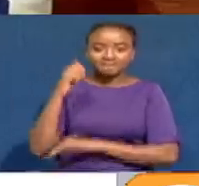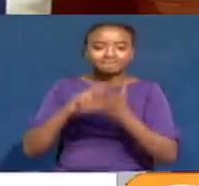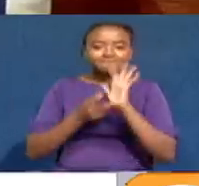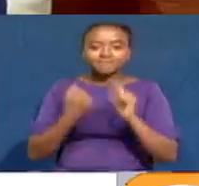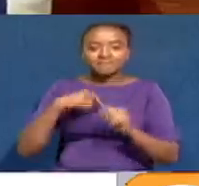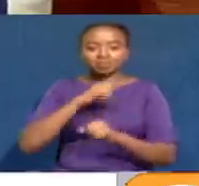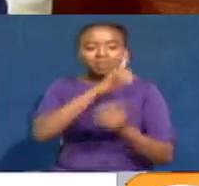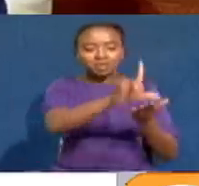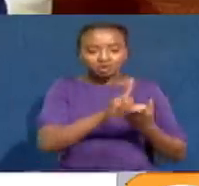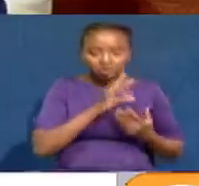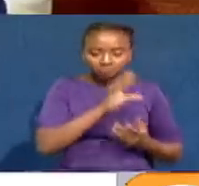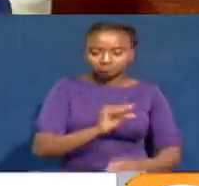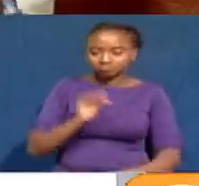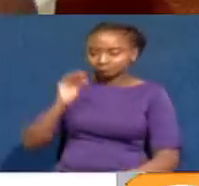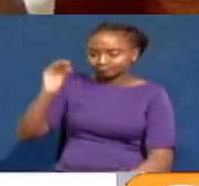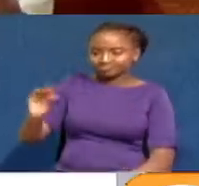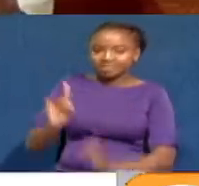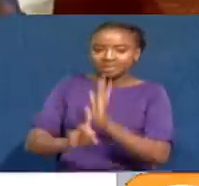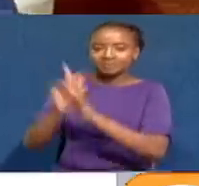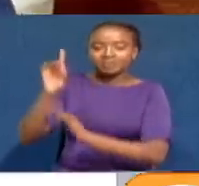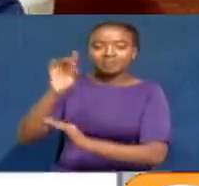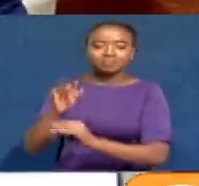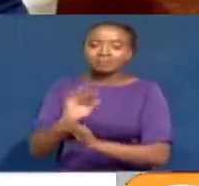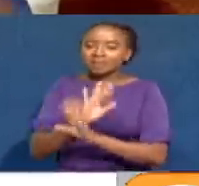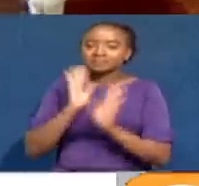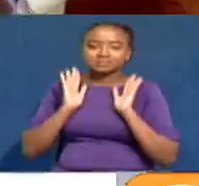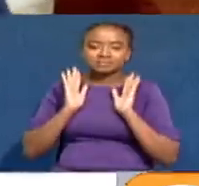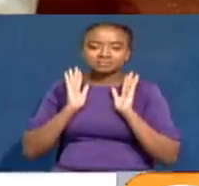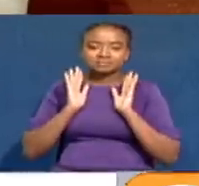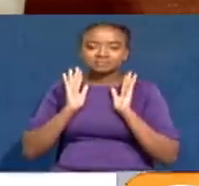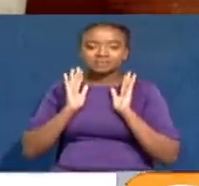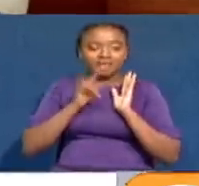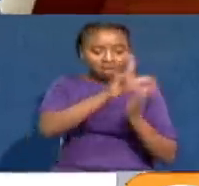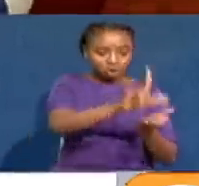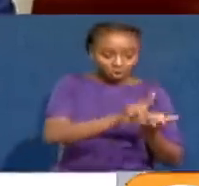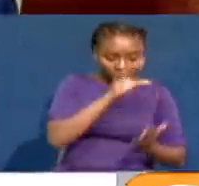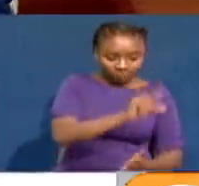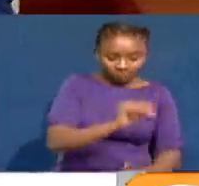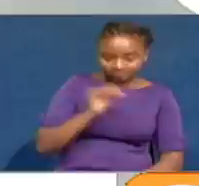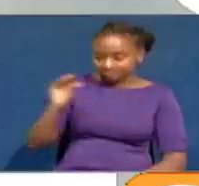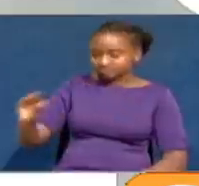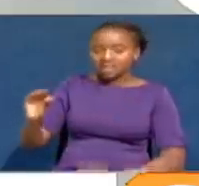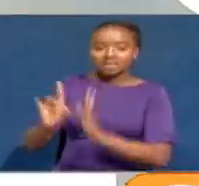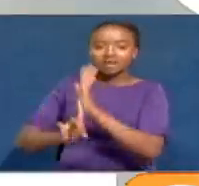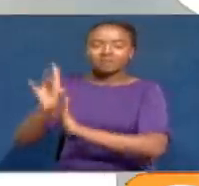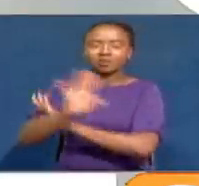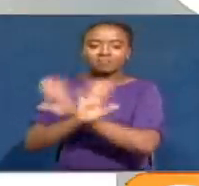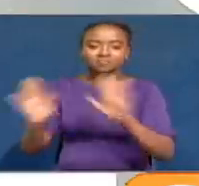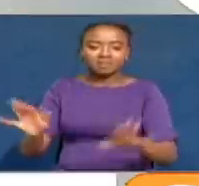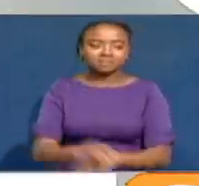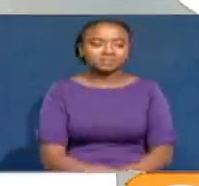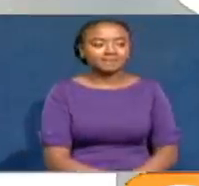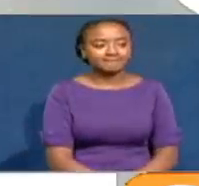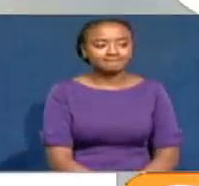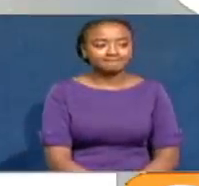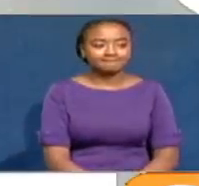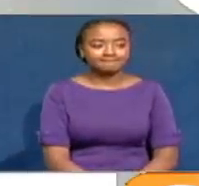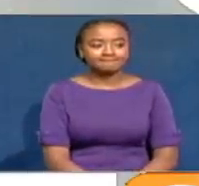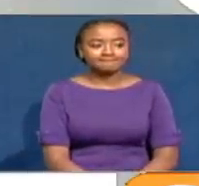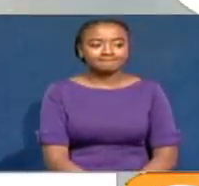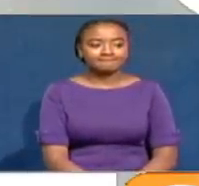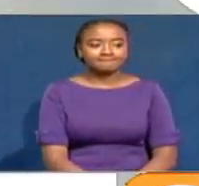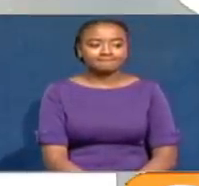purely invest in development from the borrowed money. Those are figures. Now, the other figures that I'm giving. I have a quick question on that. The time is